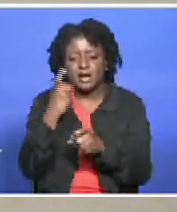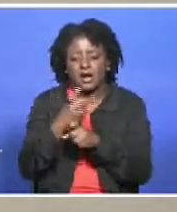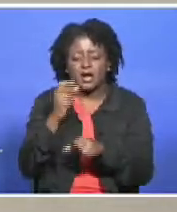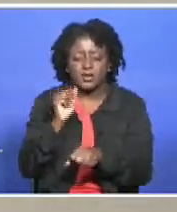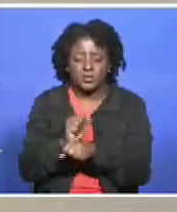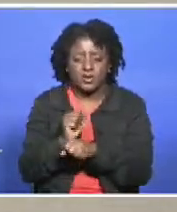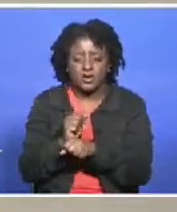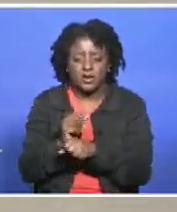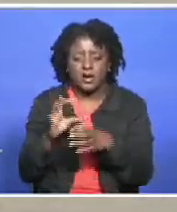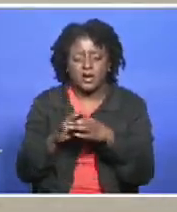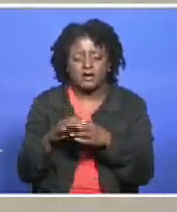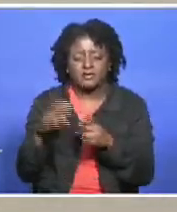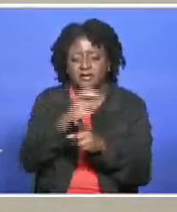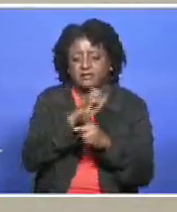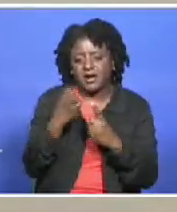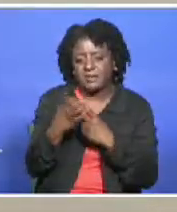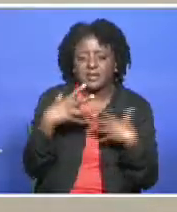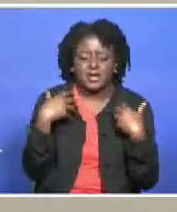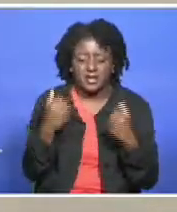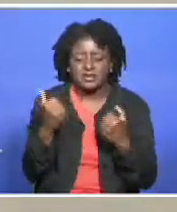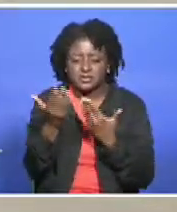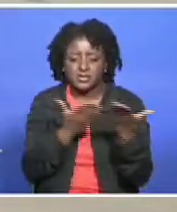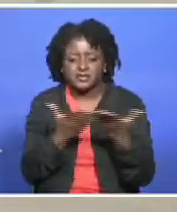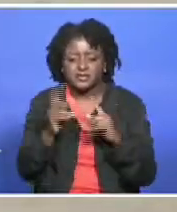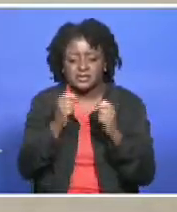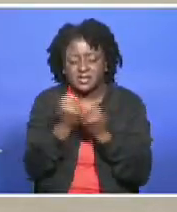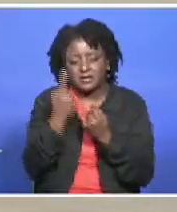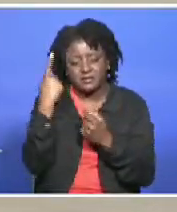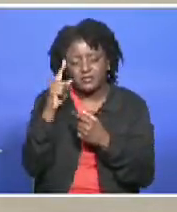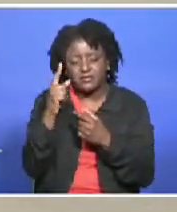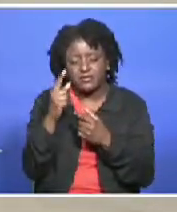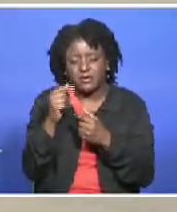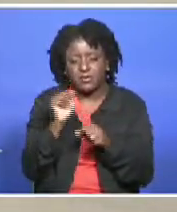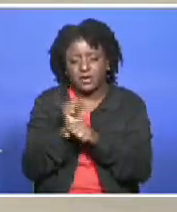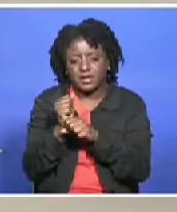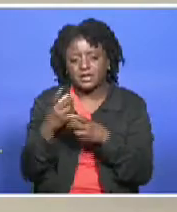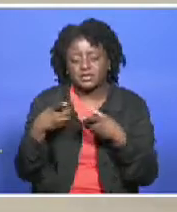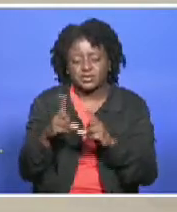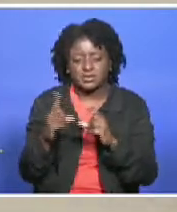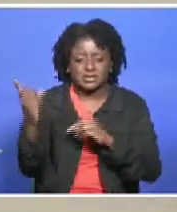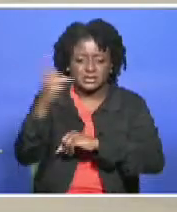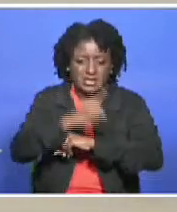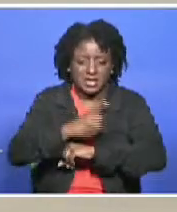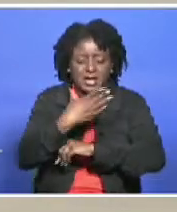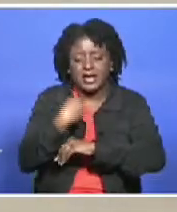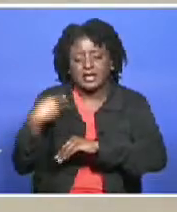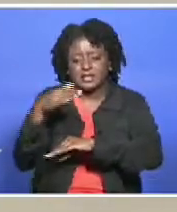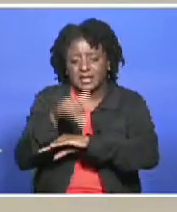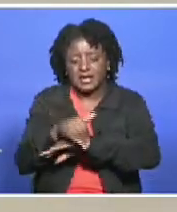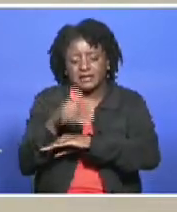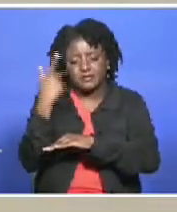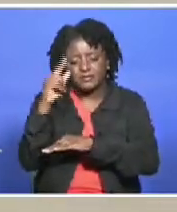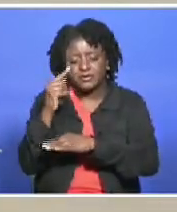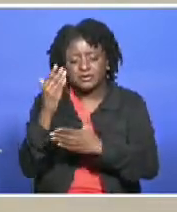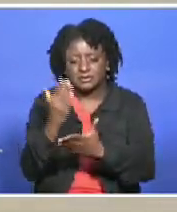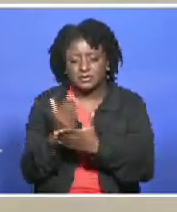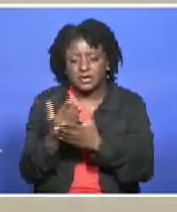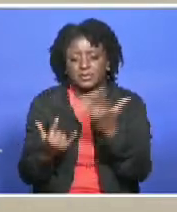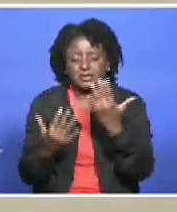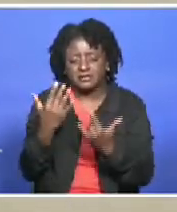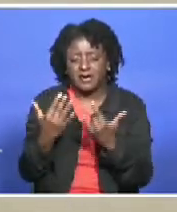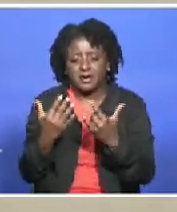Services team for their work throughout the day and night in putting a lid on that massive blaze. The fire broke out more than a week ago and